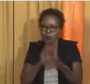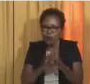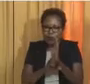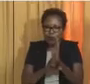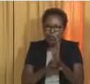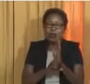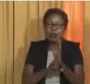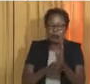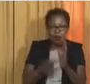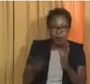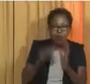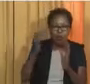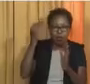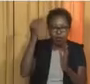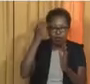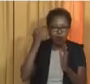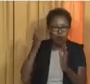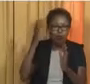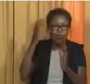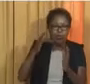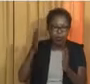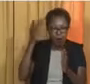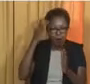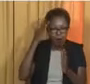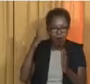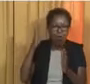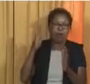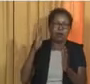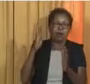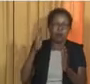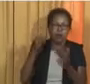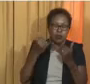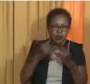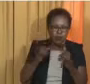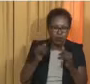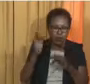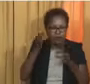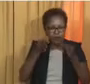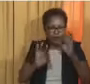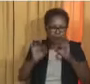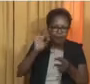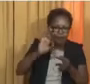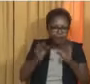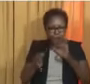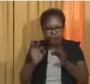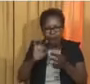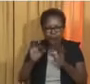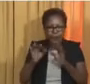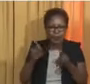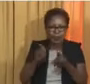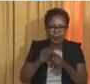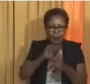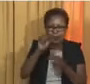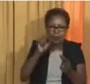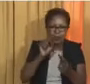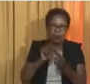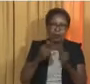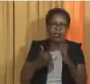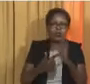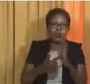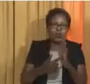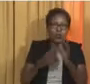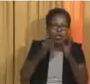respectful view, and a duty to analyze the findings of the High Court and specifically point out whether there were